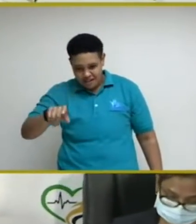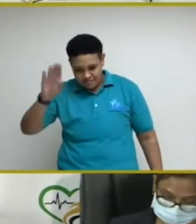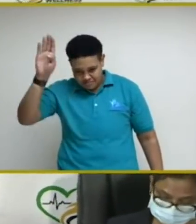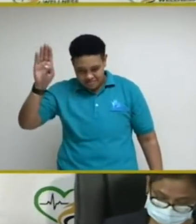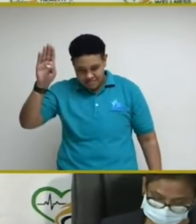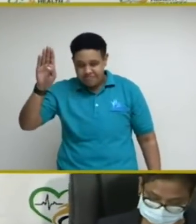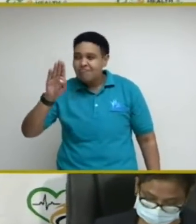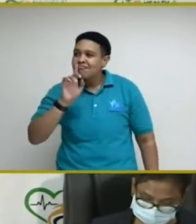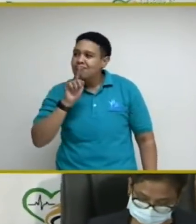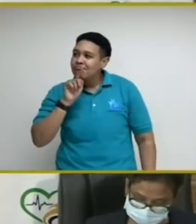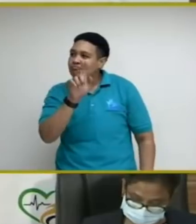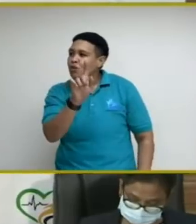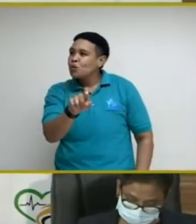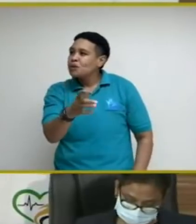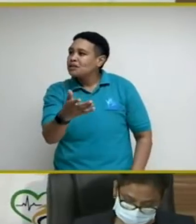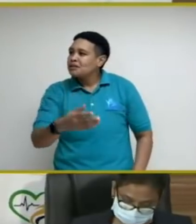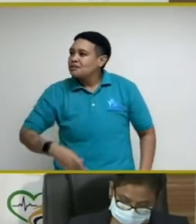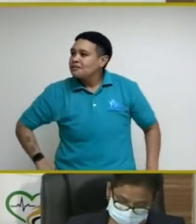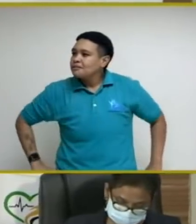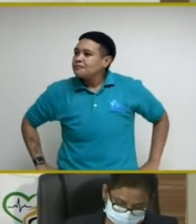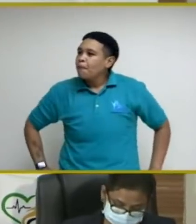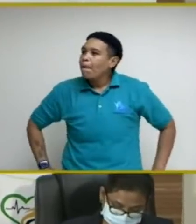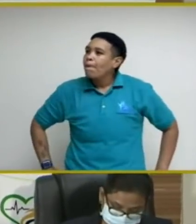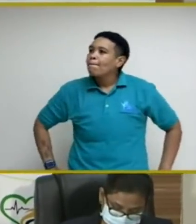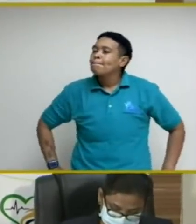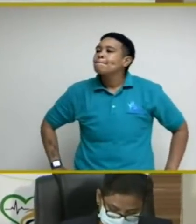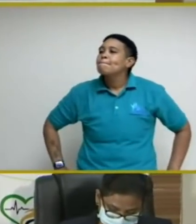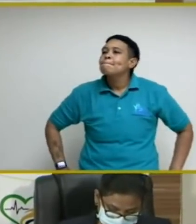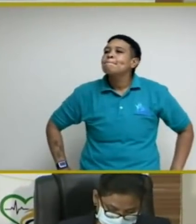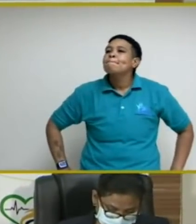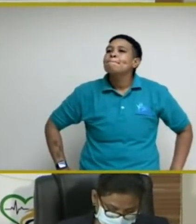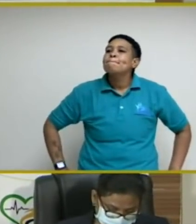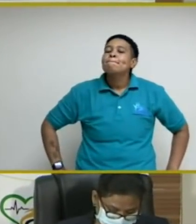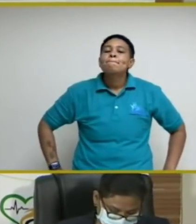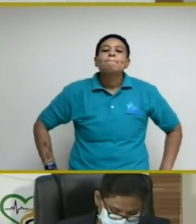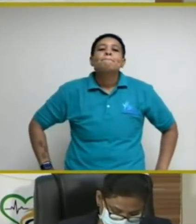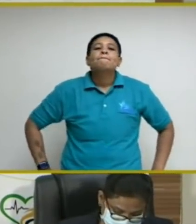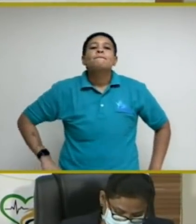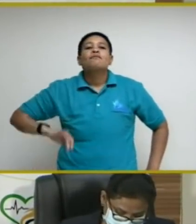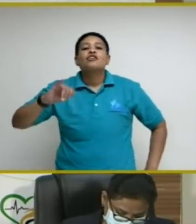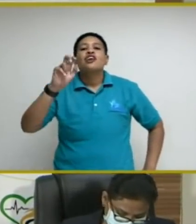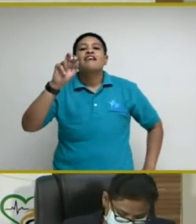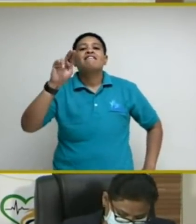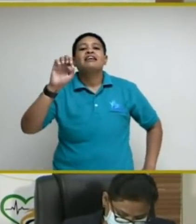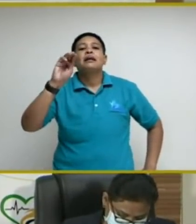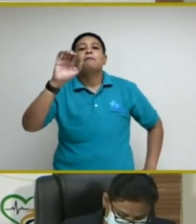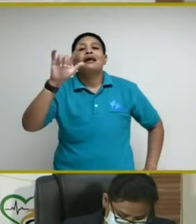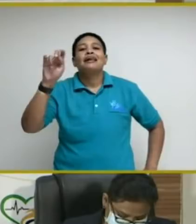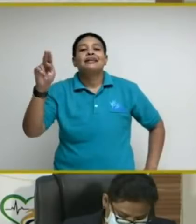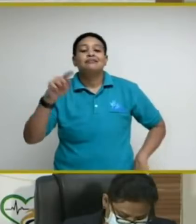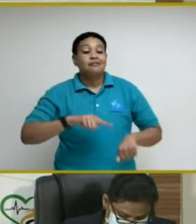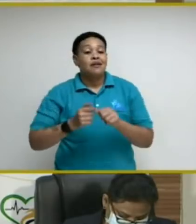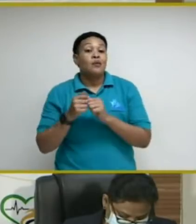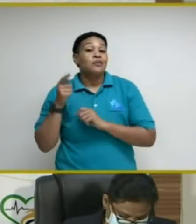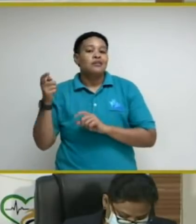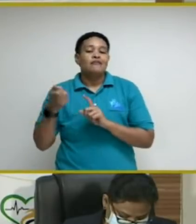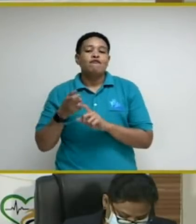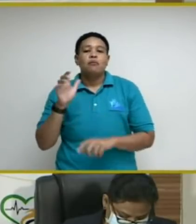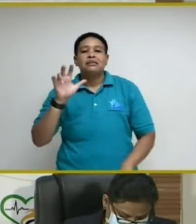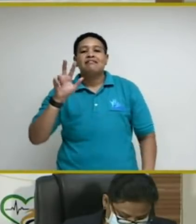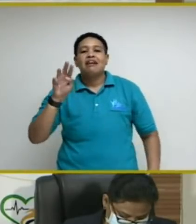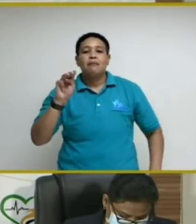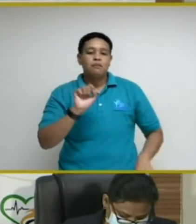of questions. We begin this evening with Jacquiline McLean from CVM. Jacquiline?